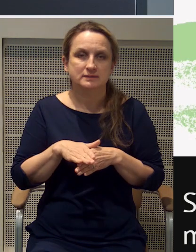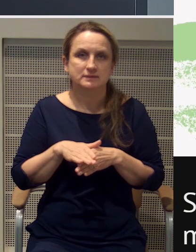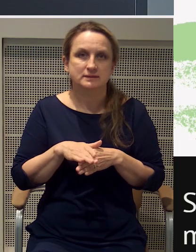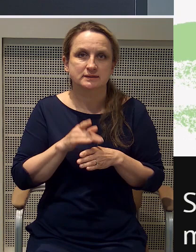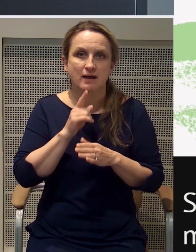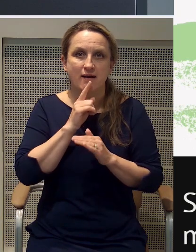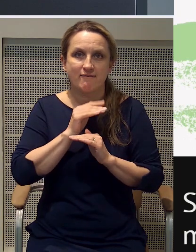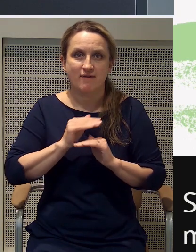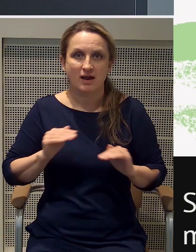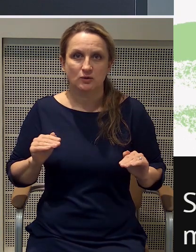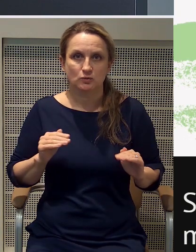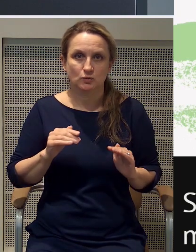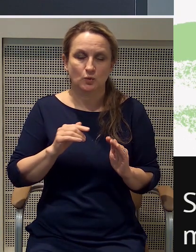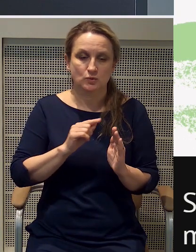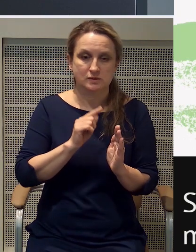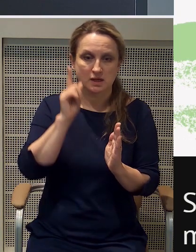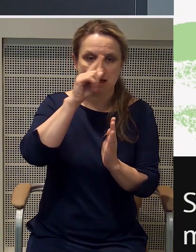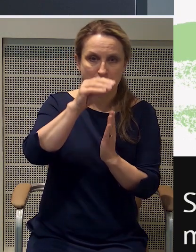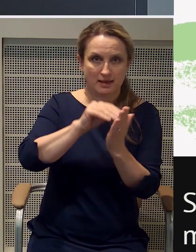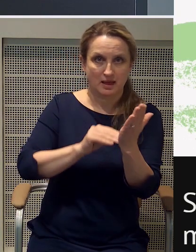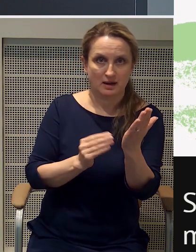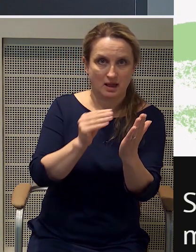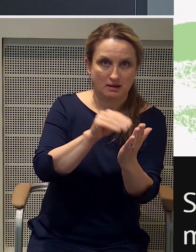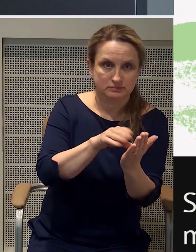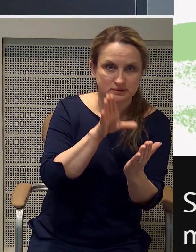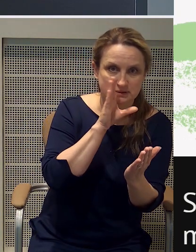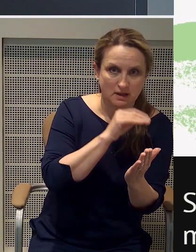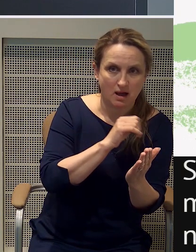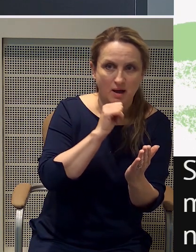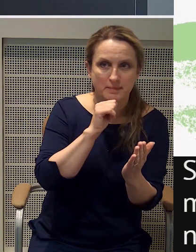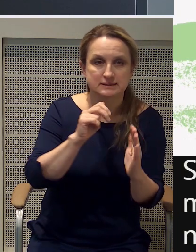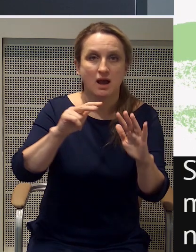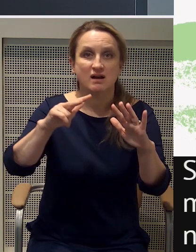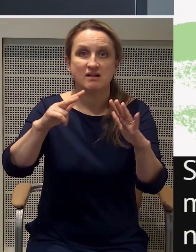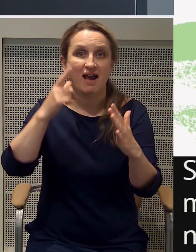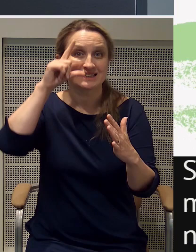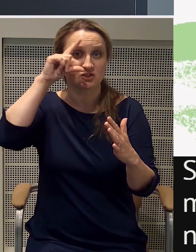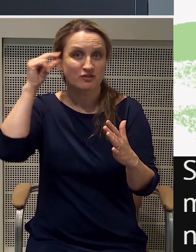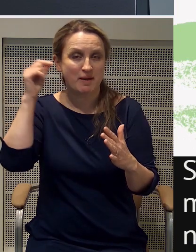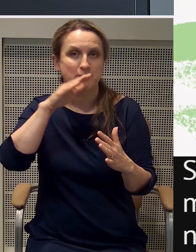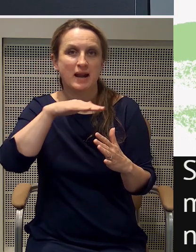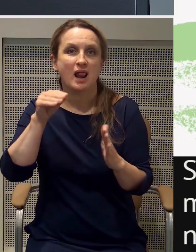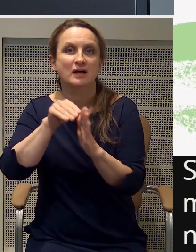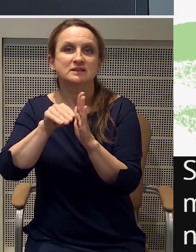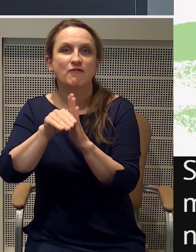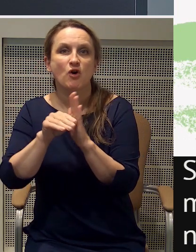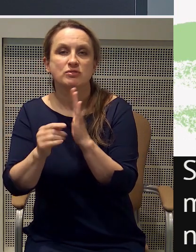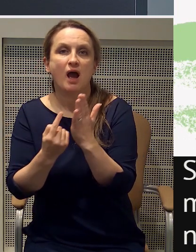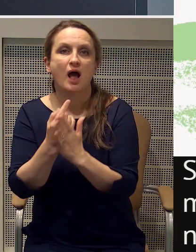was nothing for months. We were waiting to see if the medicine made the list or